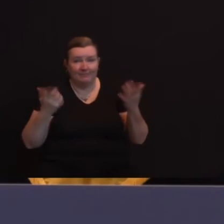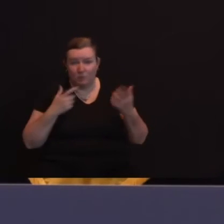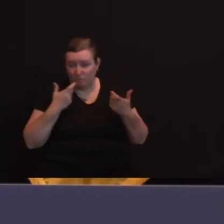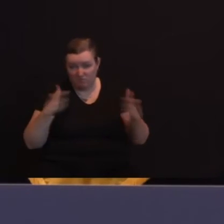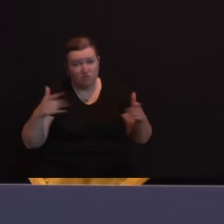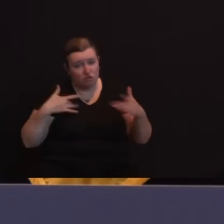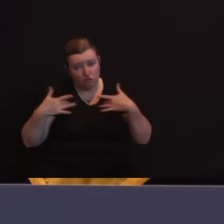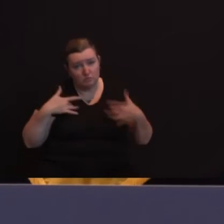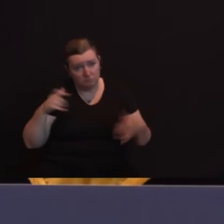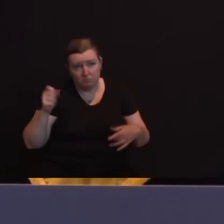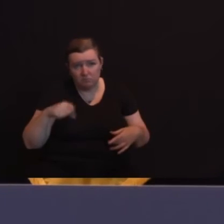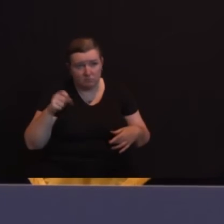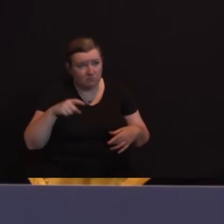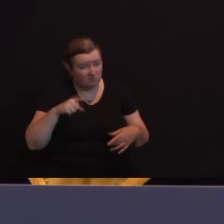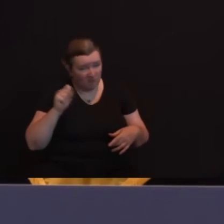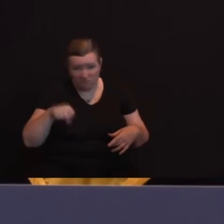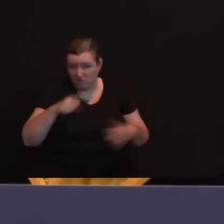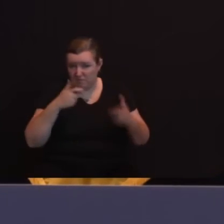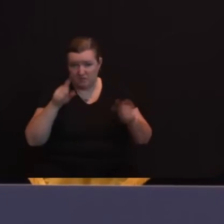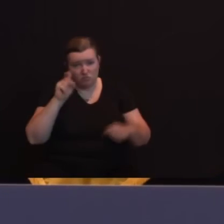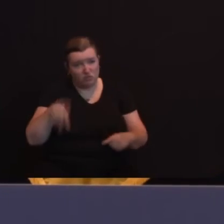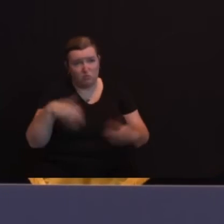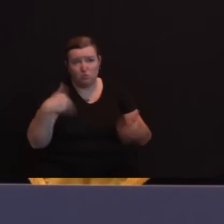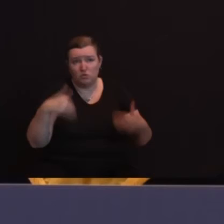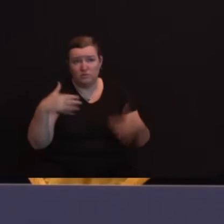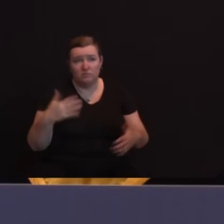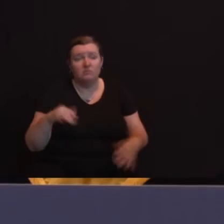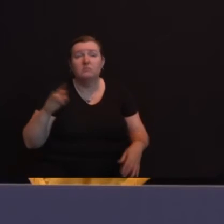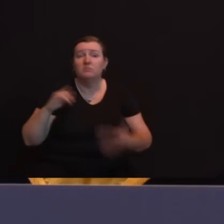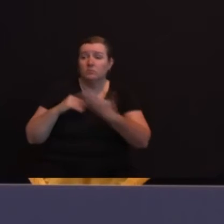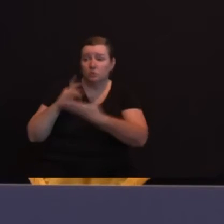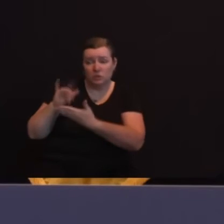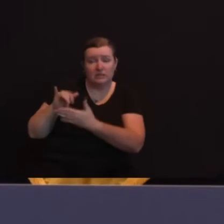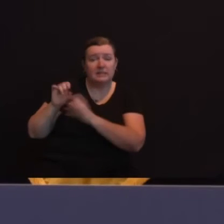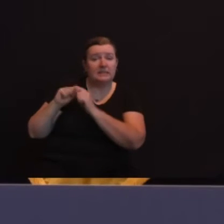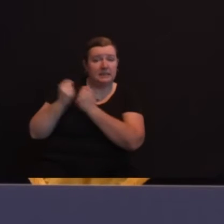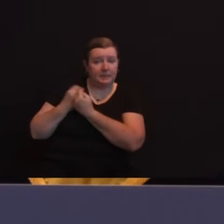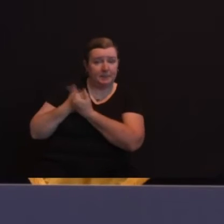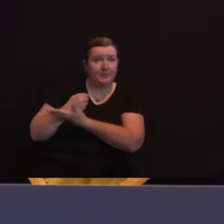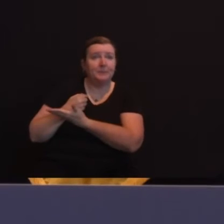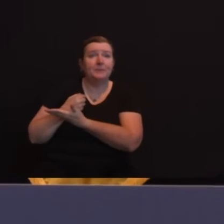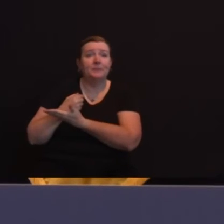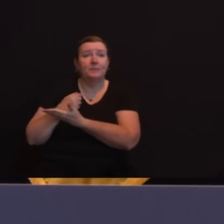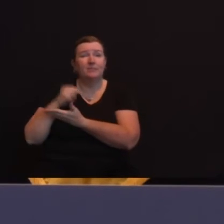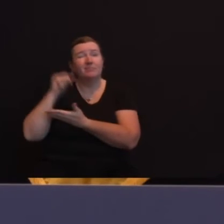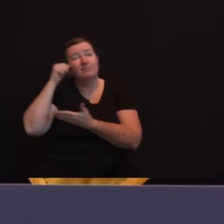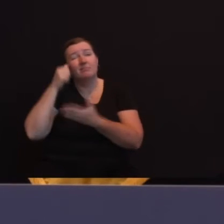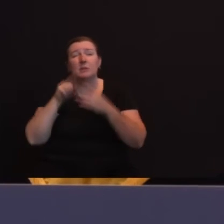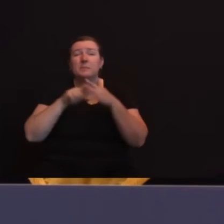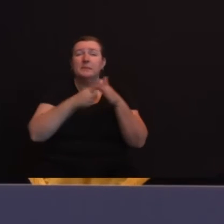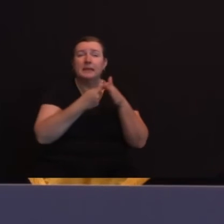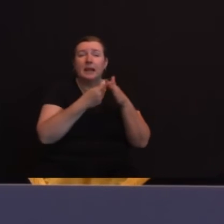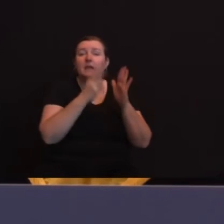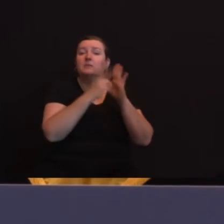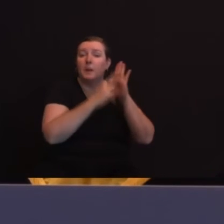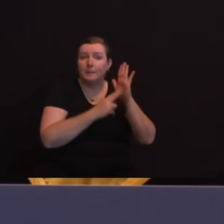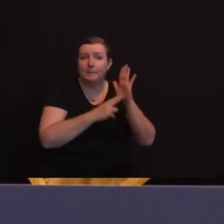Judy and team have kept the bullpen that's signed up at the near. Nothing on elective surgeries